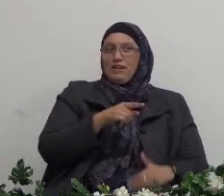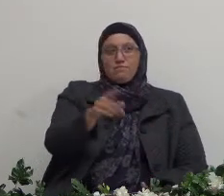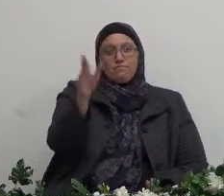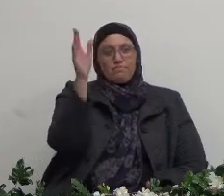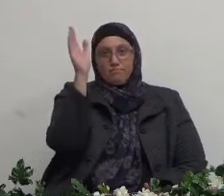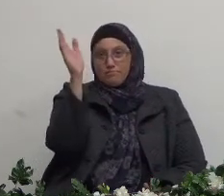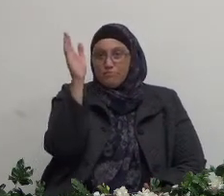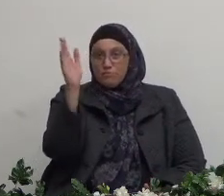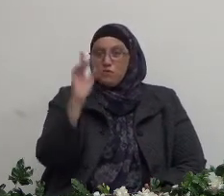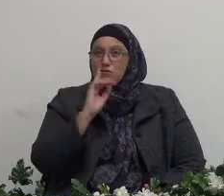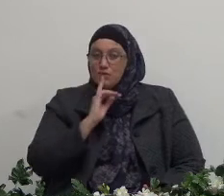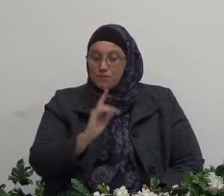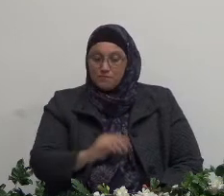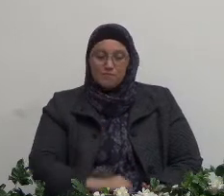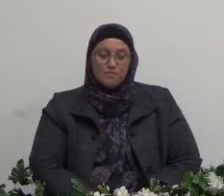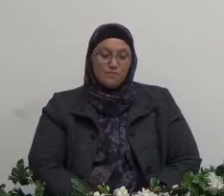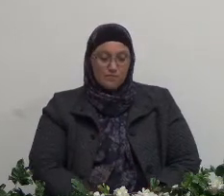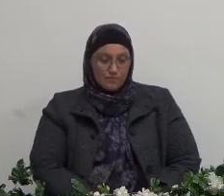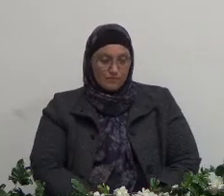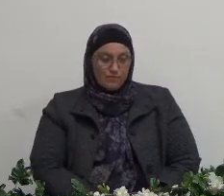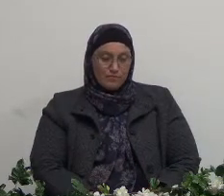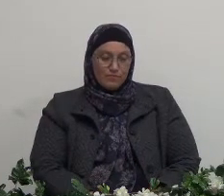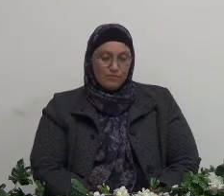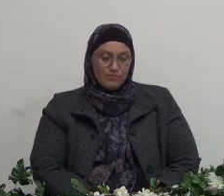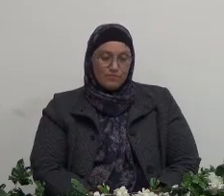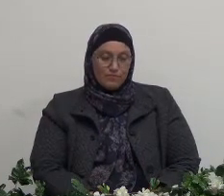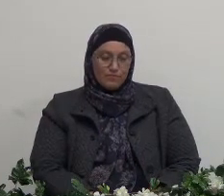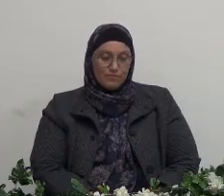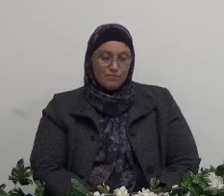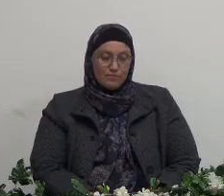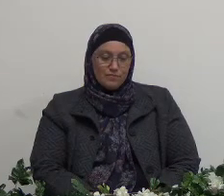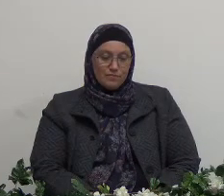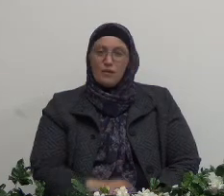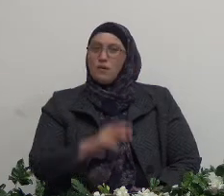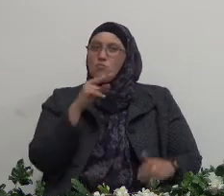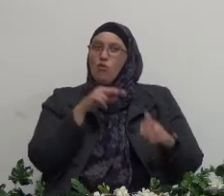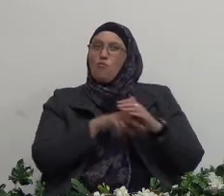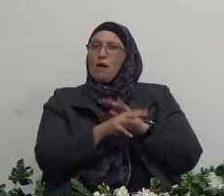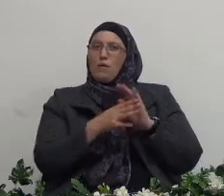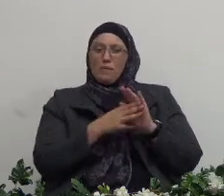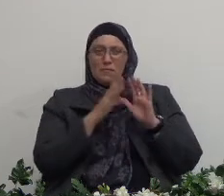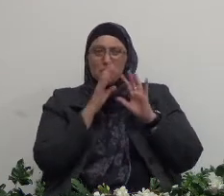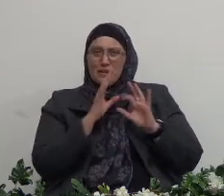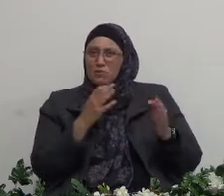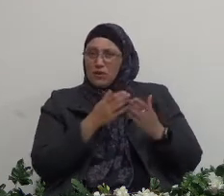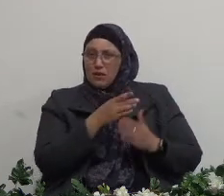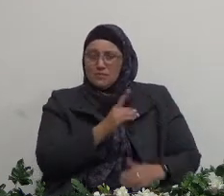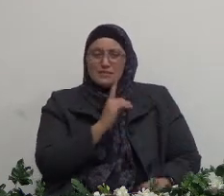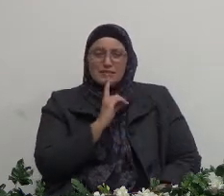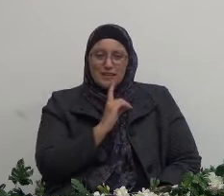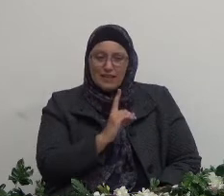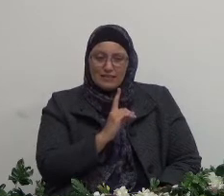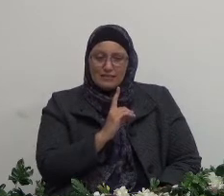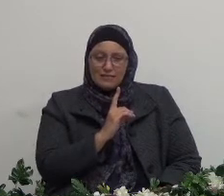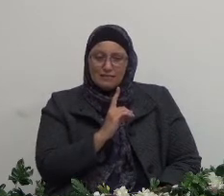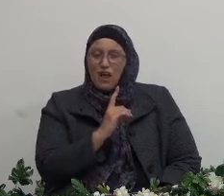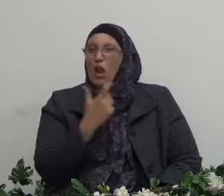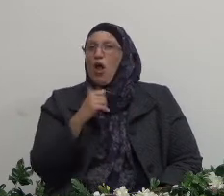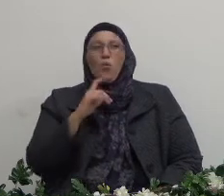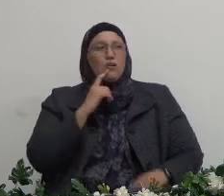in the sermon Rasulullah sallallahu alayhi wa alihi wa sallam mentions things that we mentioned on Wednesday night during